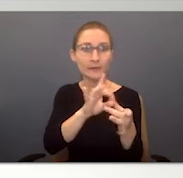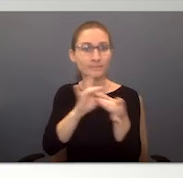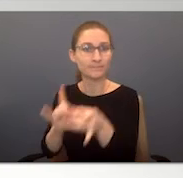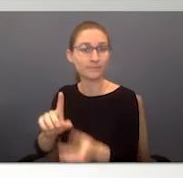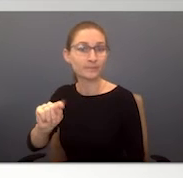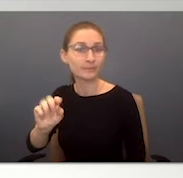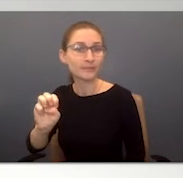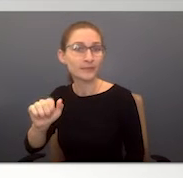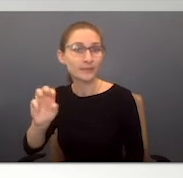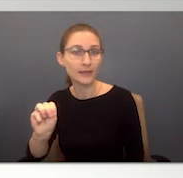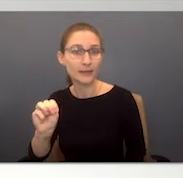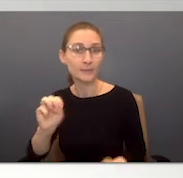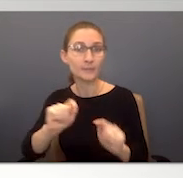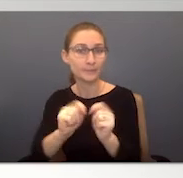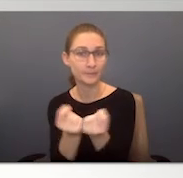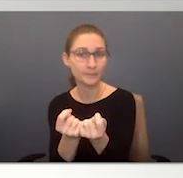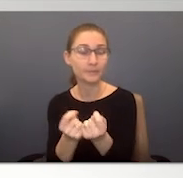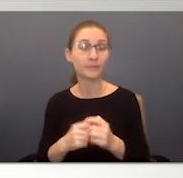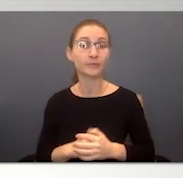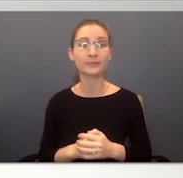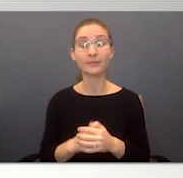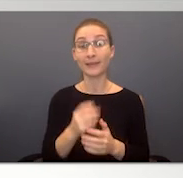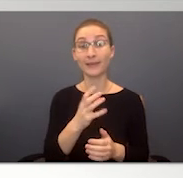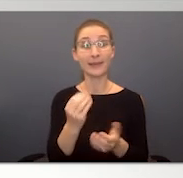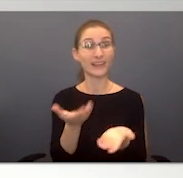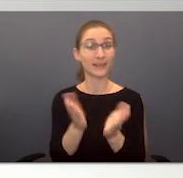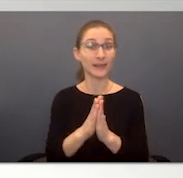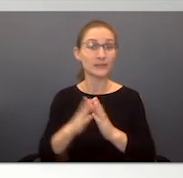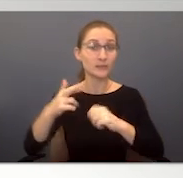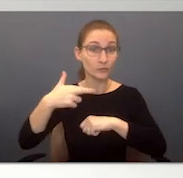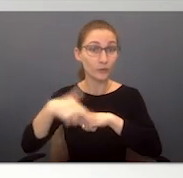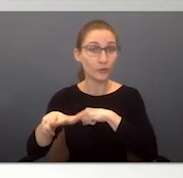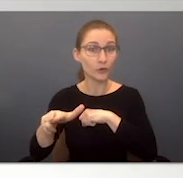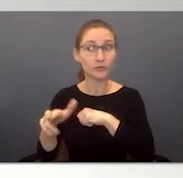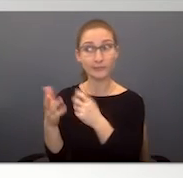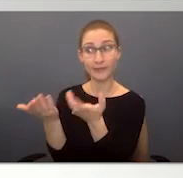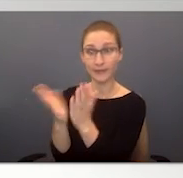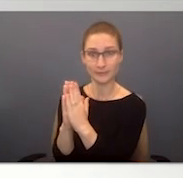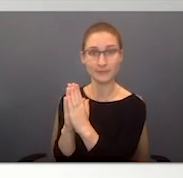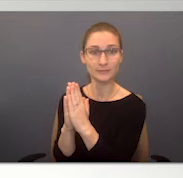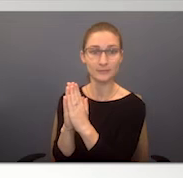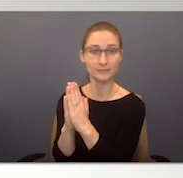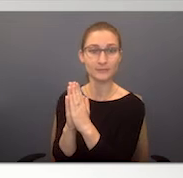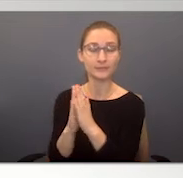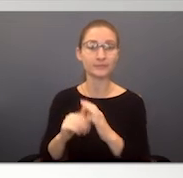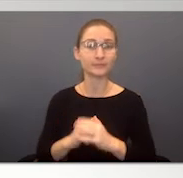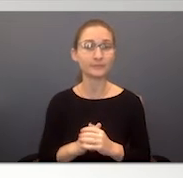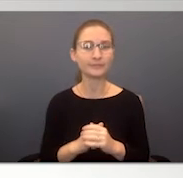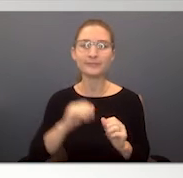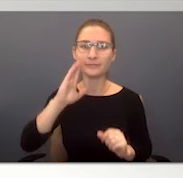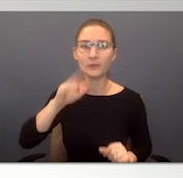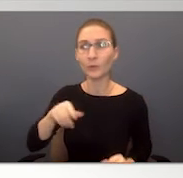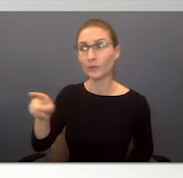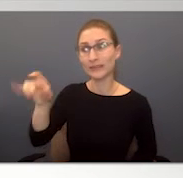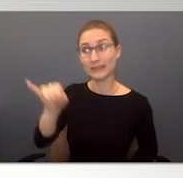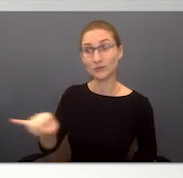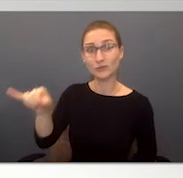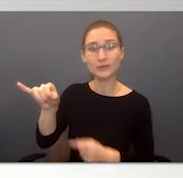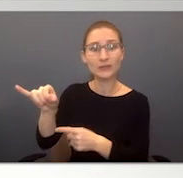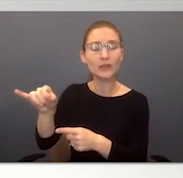to not help you. And the reason I put this slide up was because you see all of these